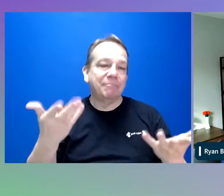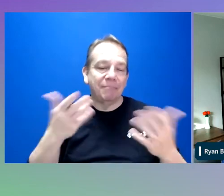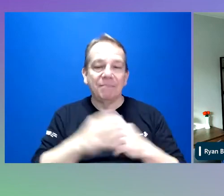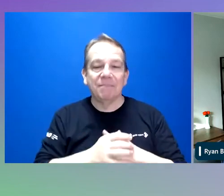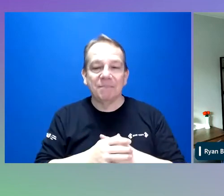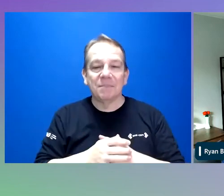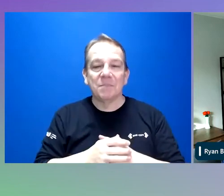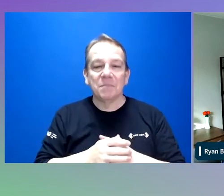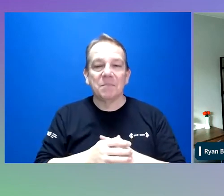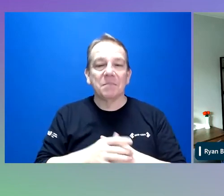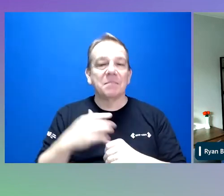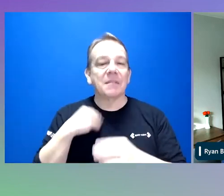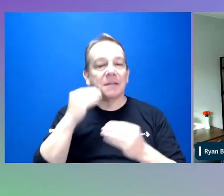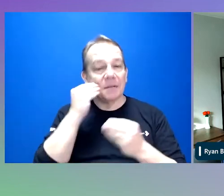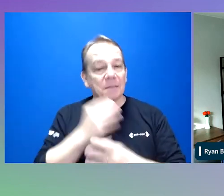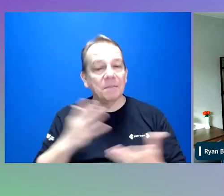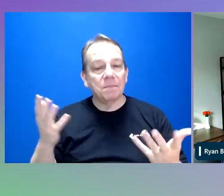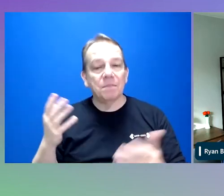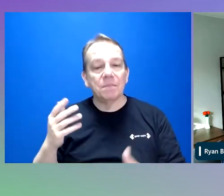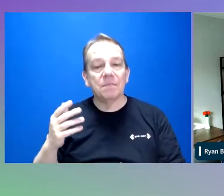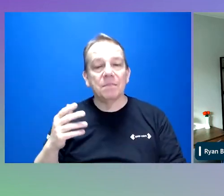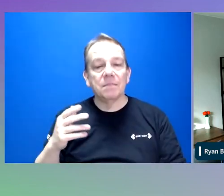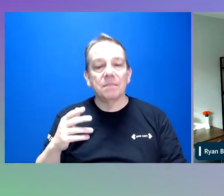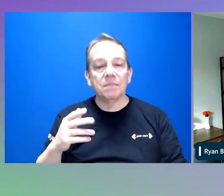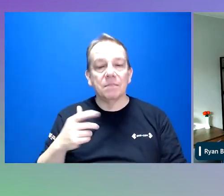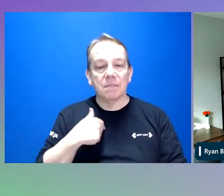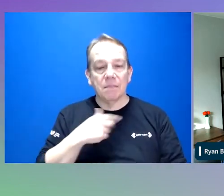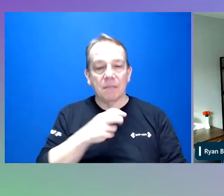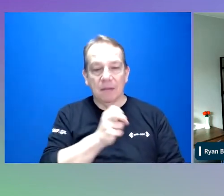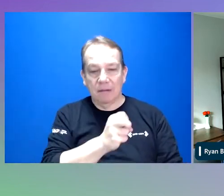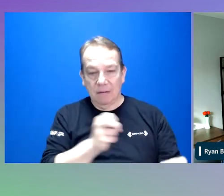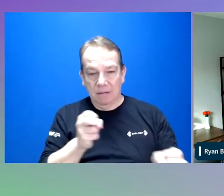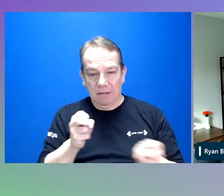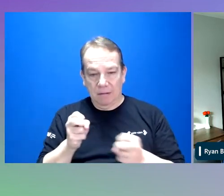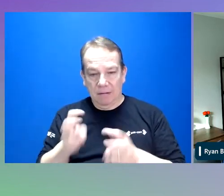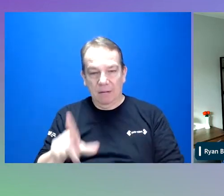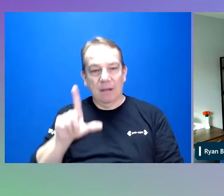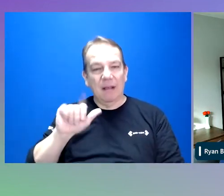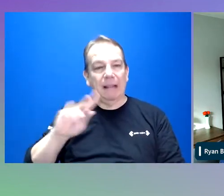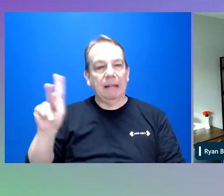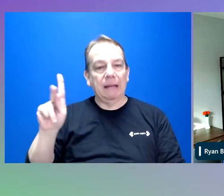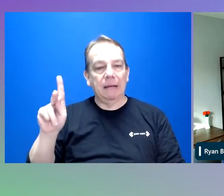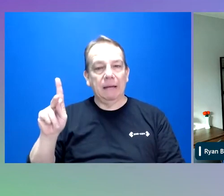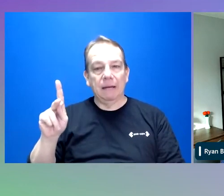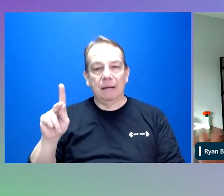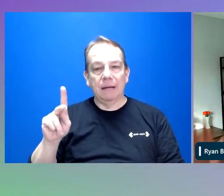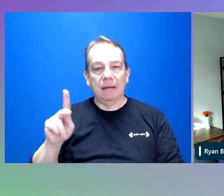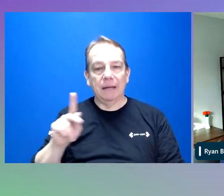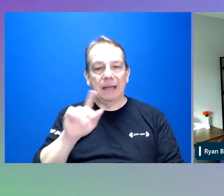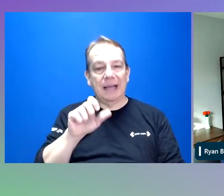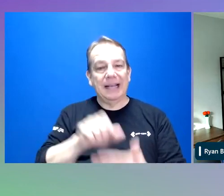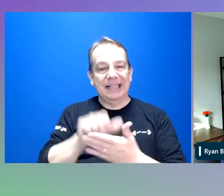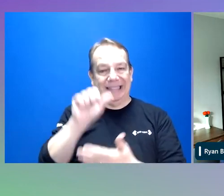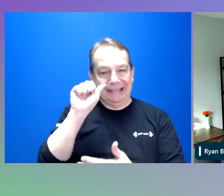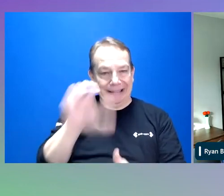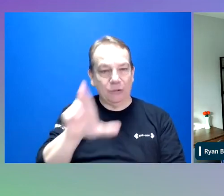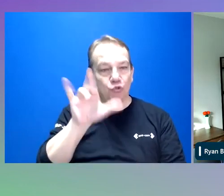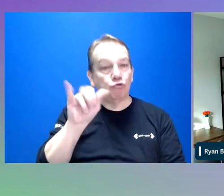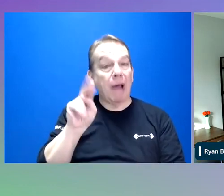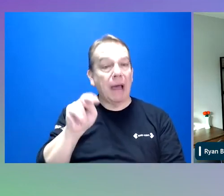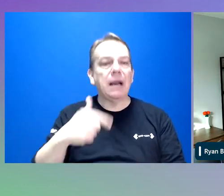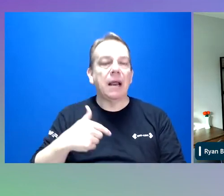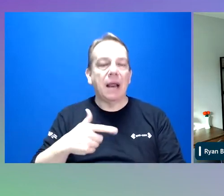the Oh, audience that. Oh, please go should I ahead. drop it in the? I'll try and find the link and I can drop it in the If chat. you can get it to me, I can get it to the